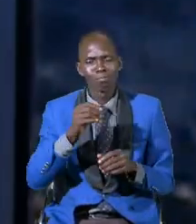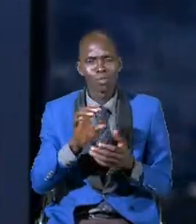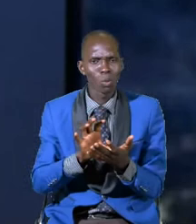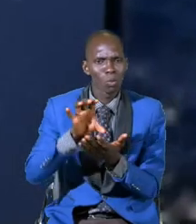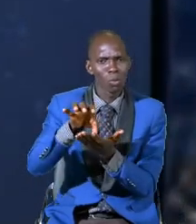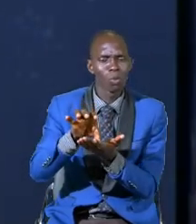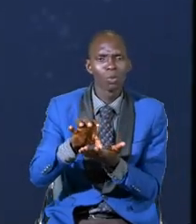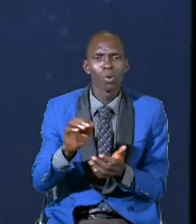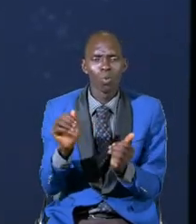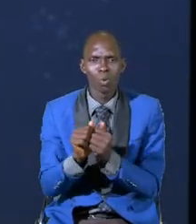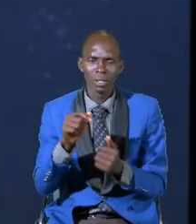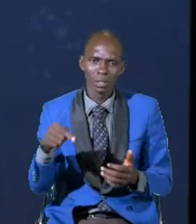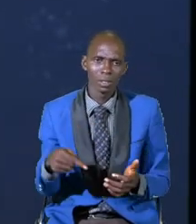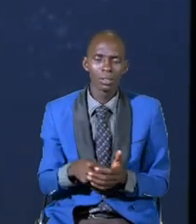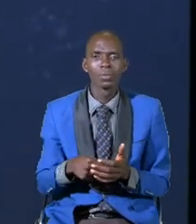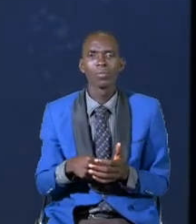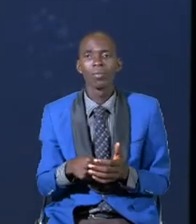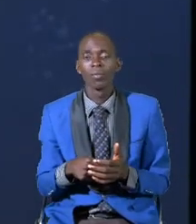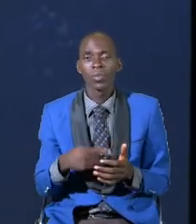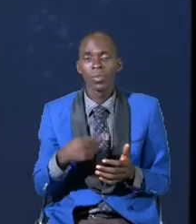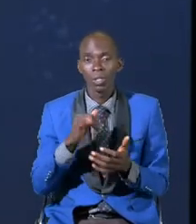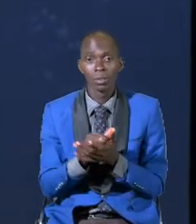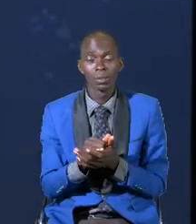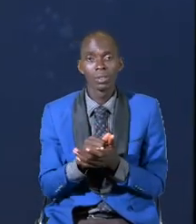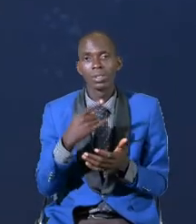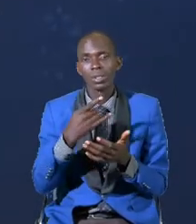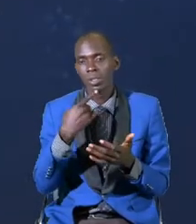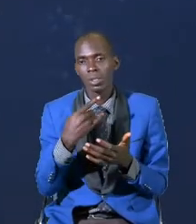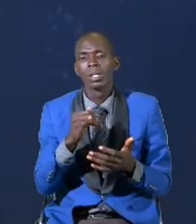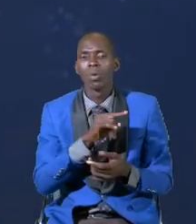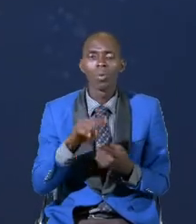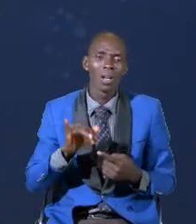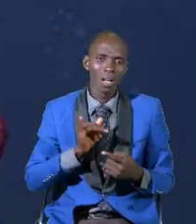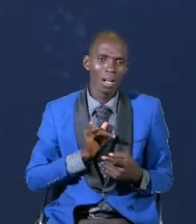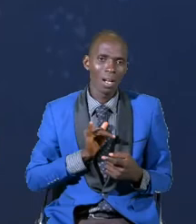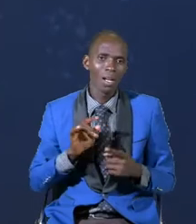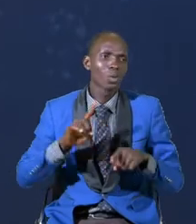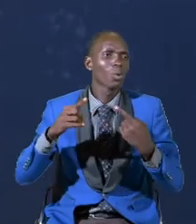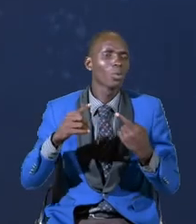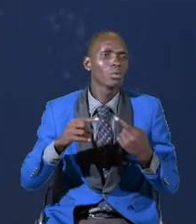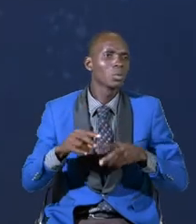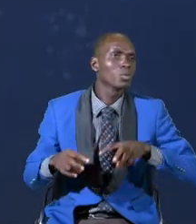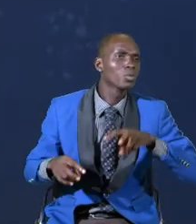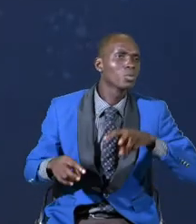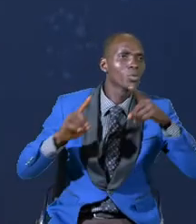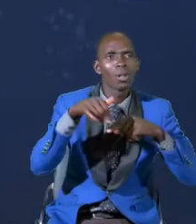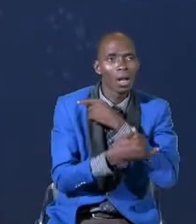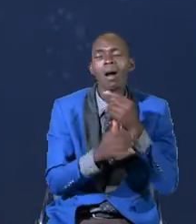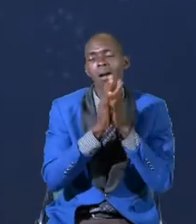somebody telling himself, it's only when I travel out, when I go to another place where there'll be no pressure, where there'll be